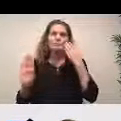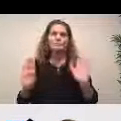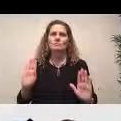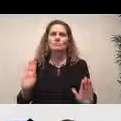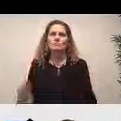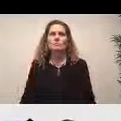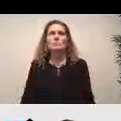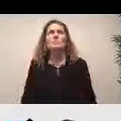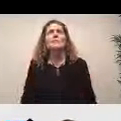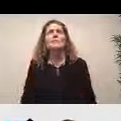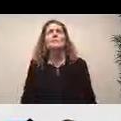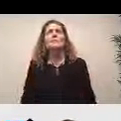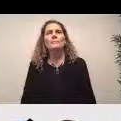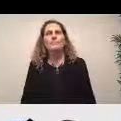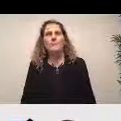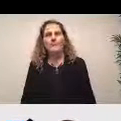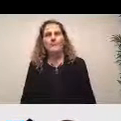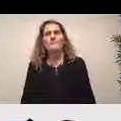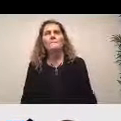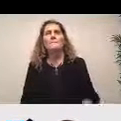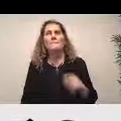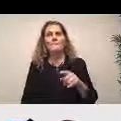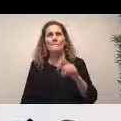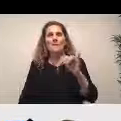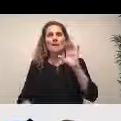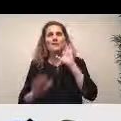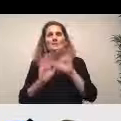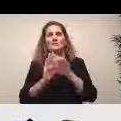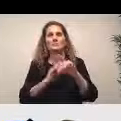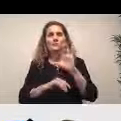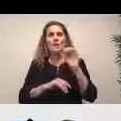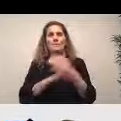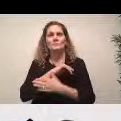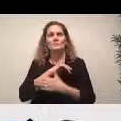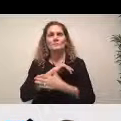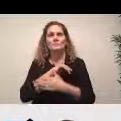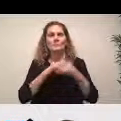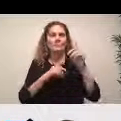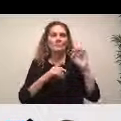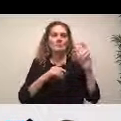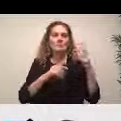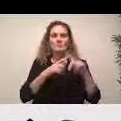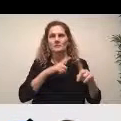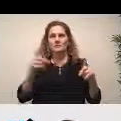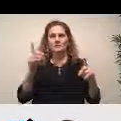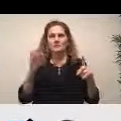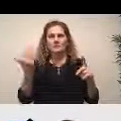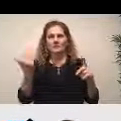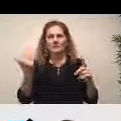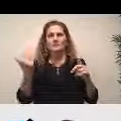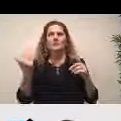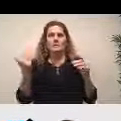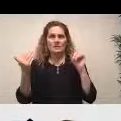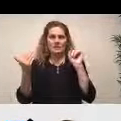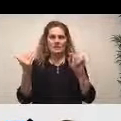from December 2nd through the 15th. Again, the red areas are where we have more disease across the county, and we are seeing